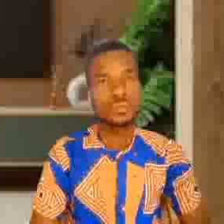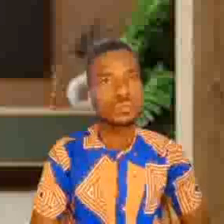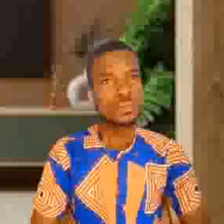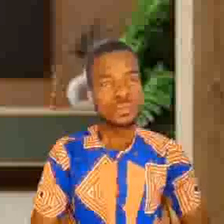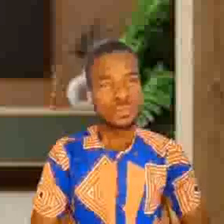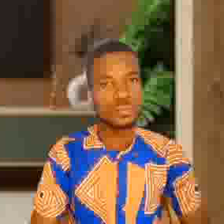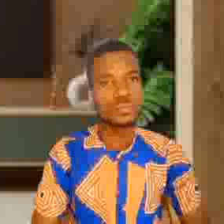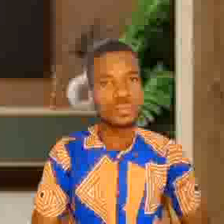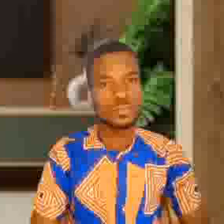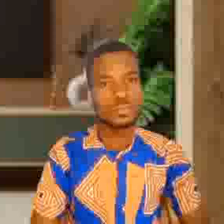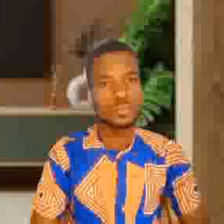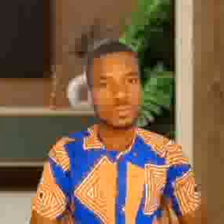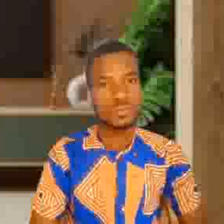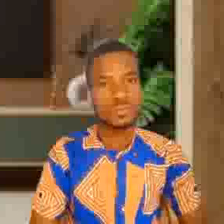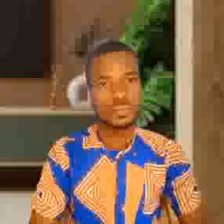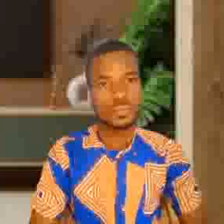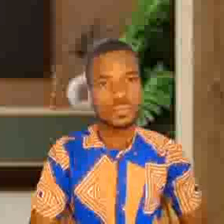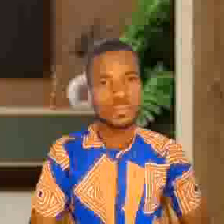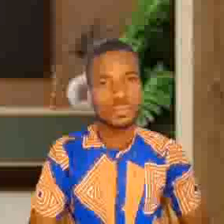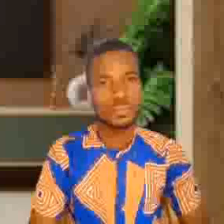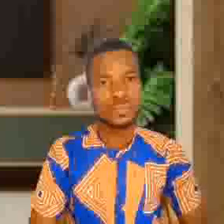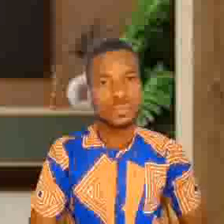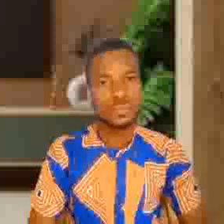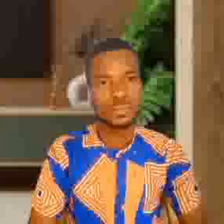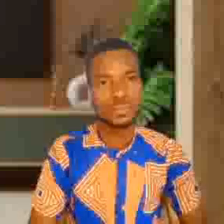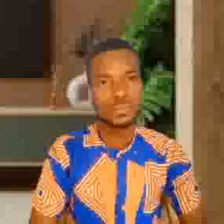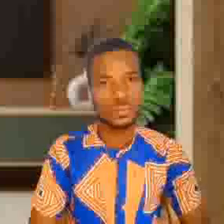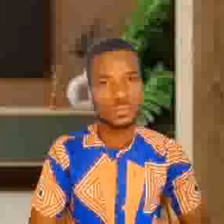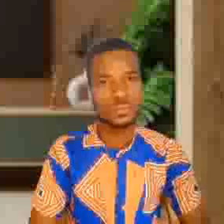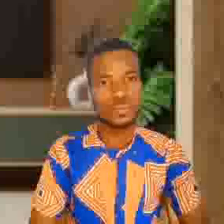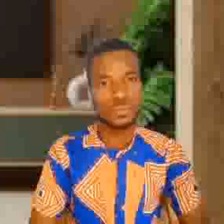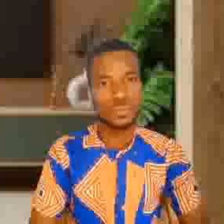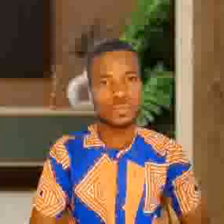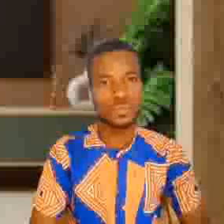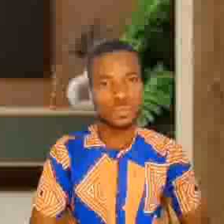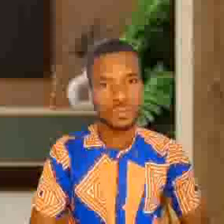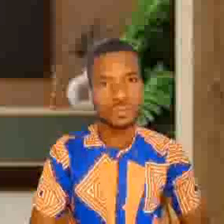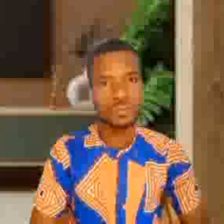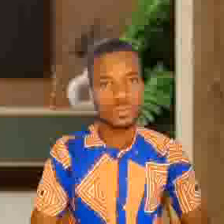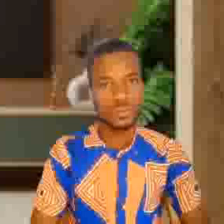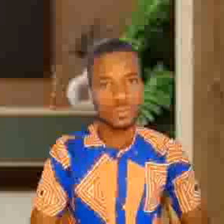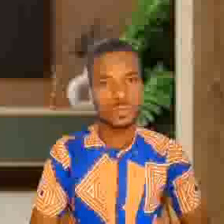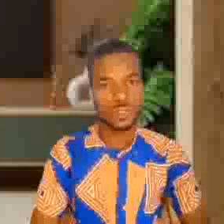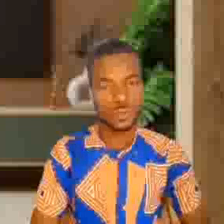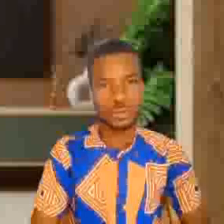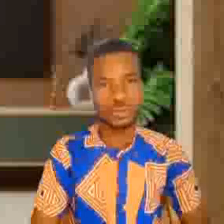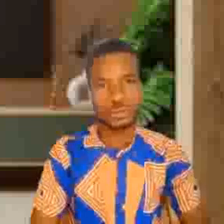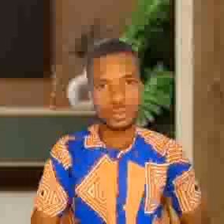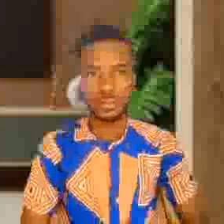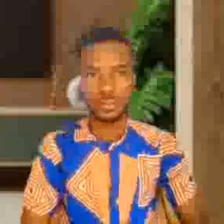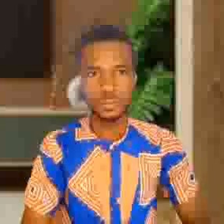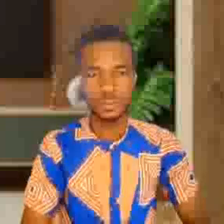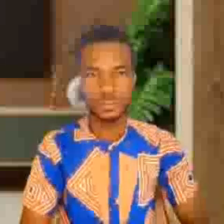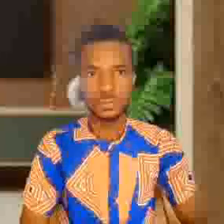than now. At least he was not crying. Now he's crying. You brought me here to make somebody cry. Then he